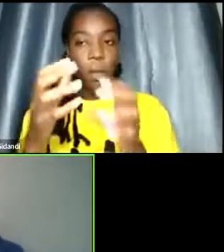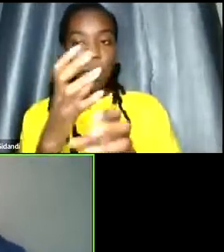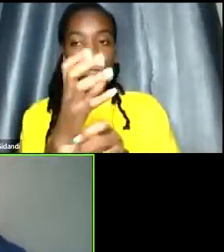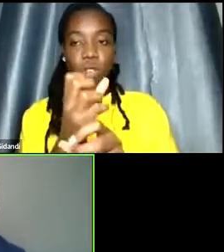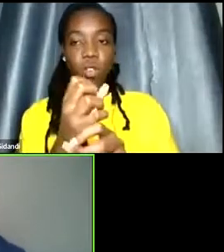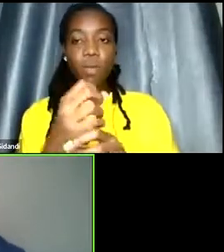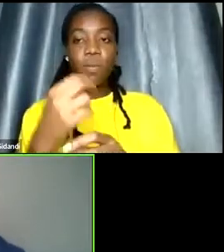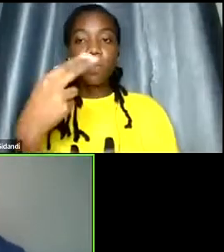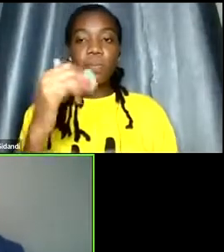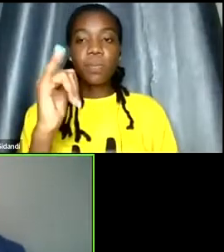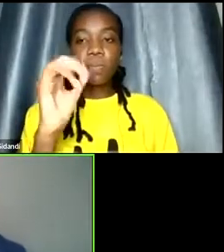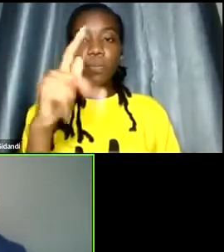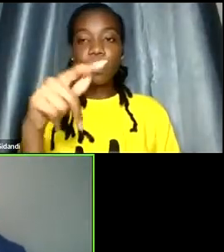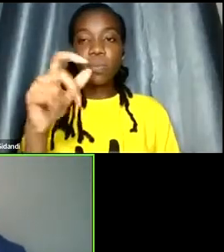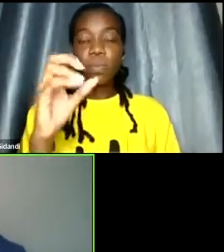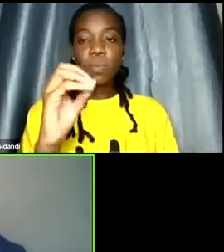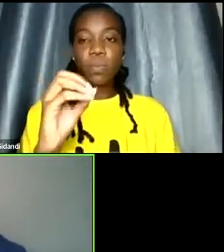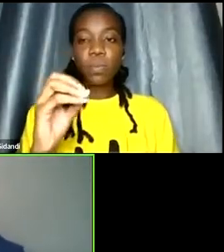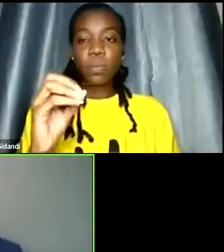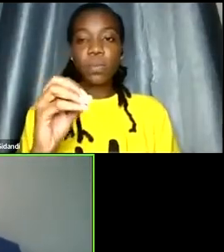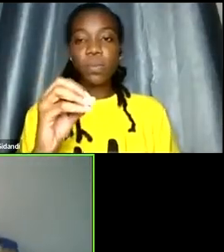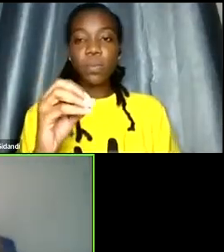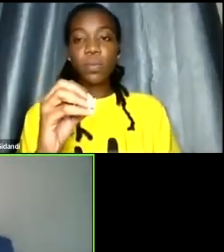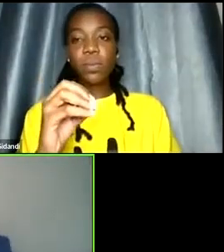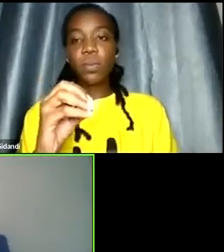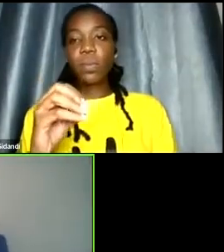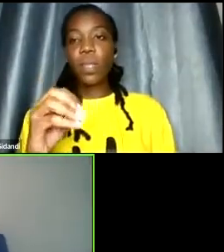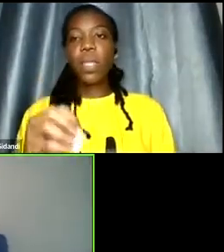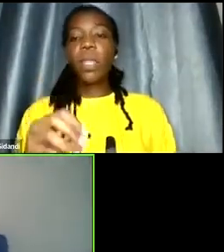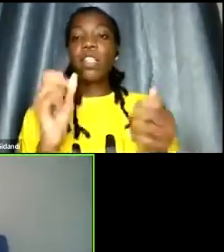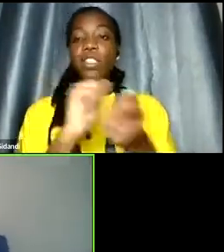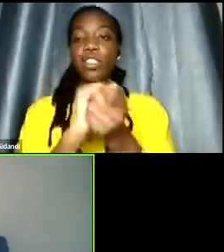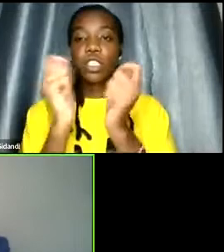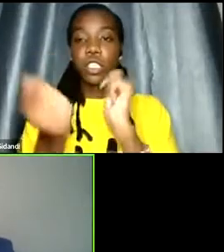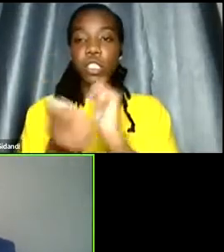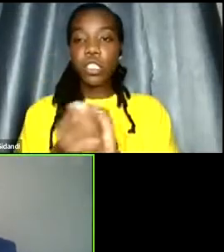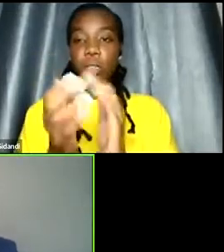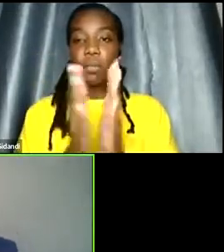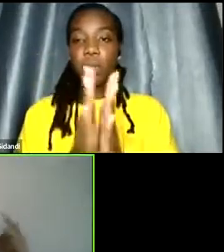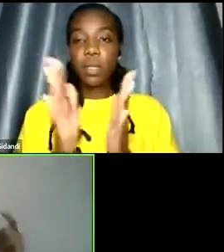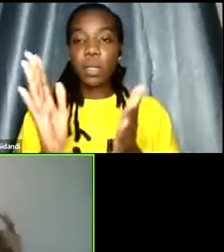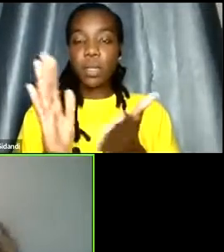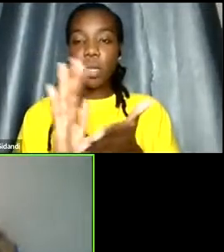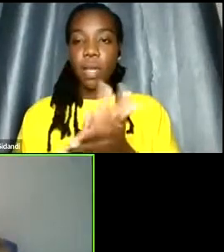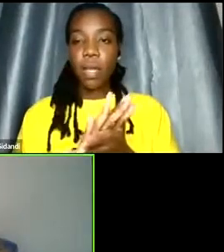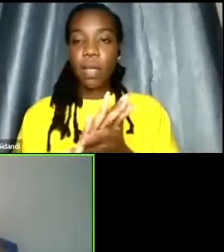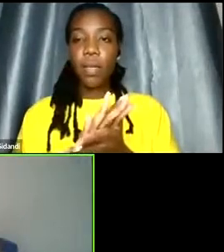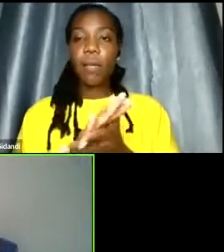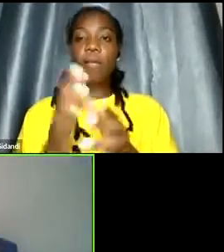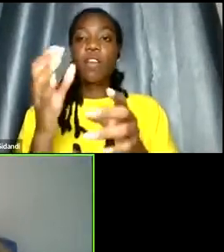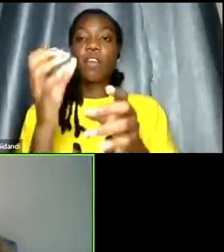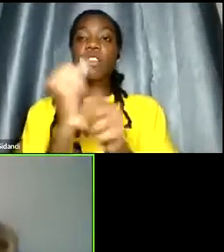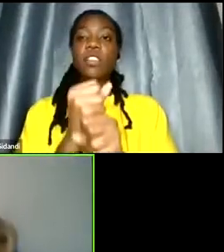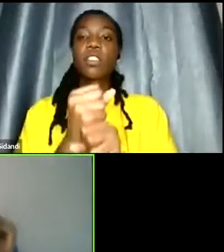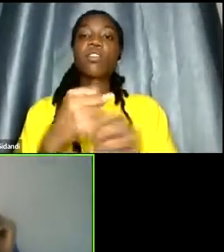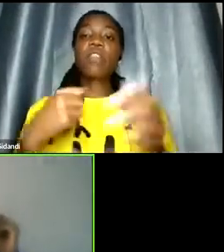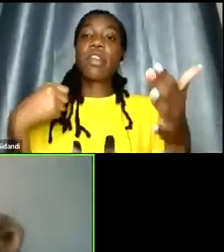High impact learning organization, high-low, into a high impact performing organization. You want to move your organization from